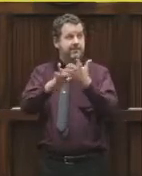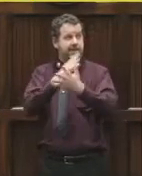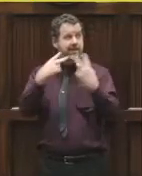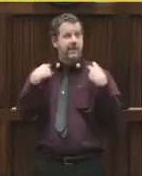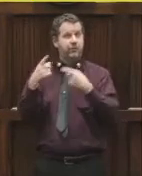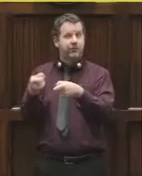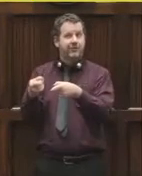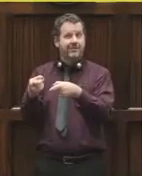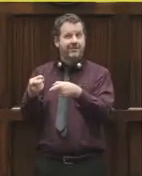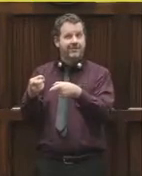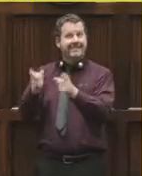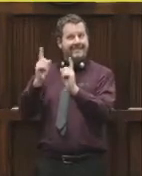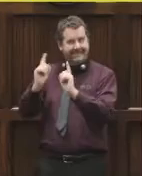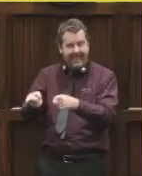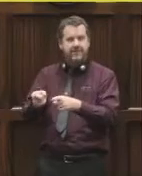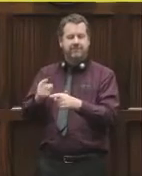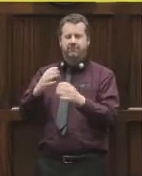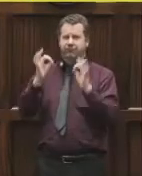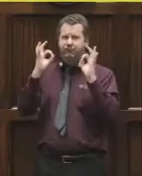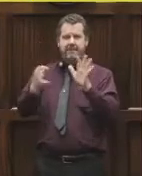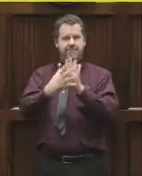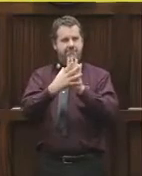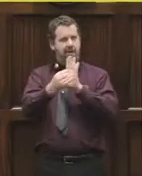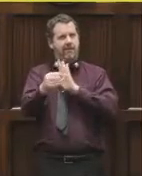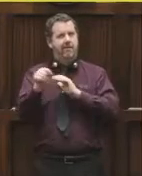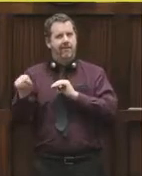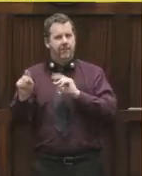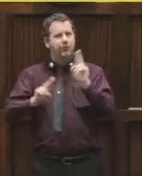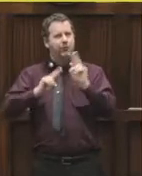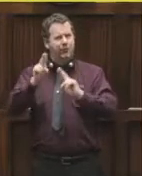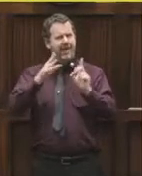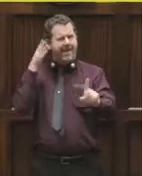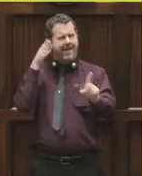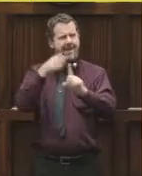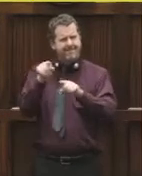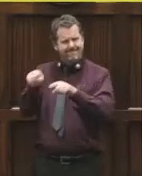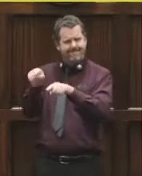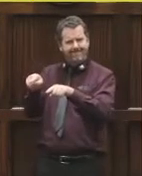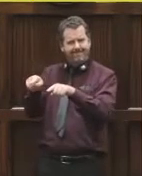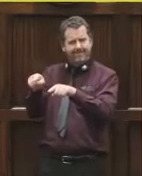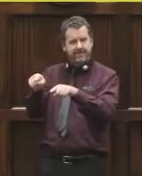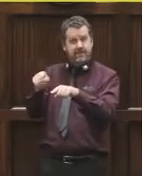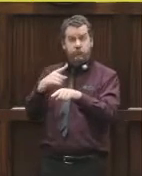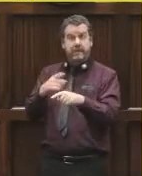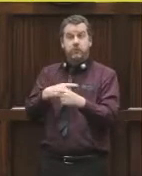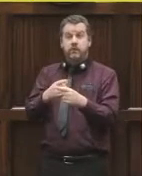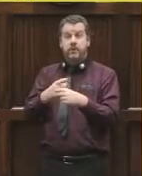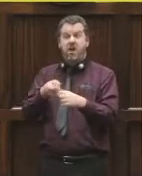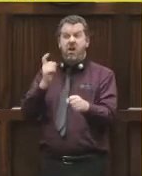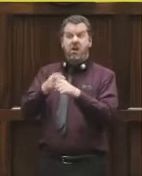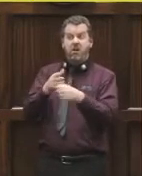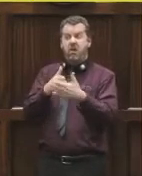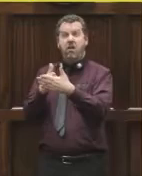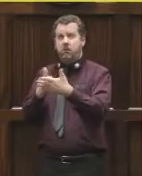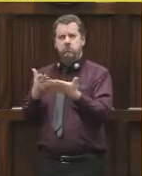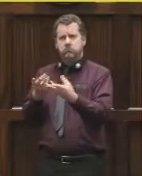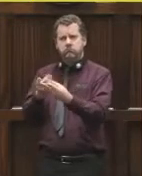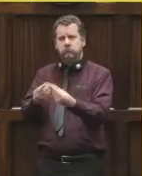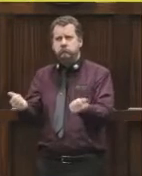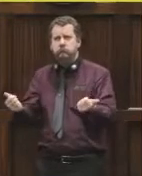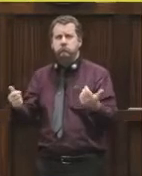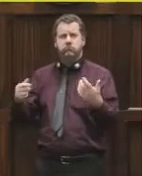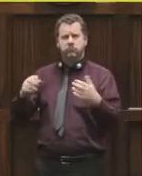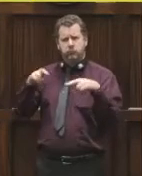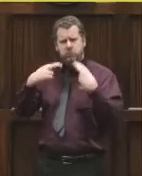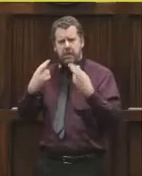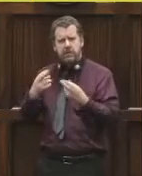is the sort of template that one should aspire to, and it was done with great ease and dignity. And so